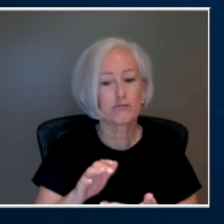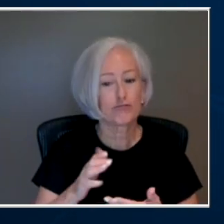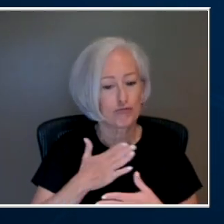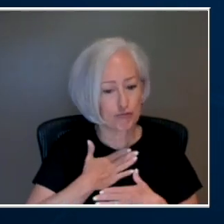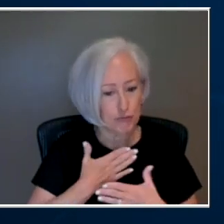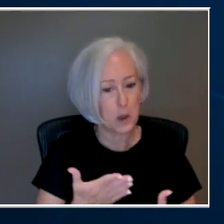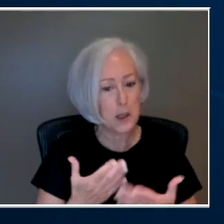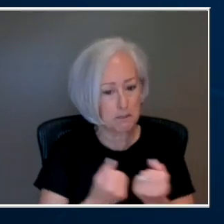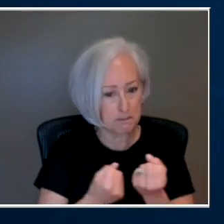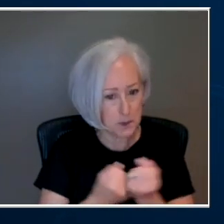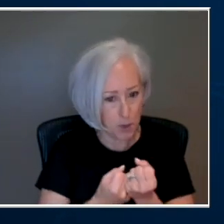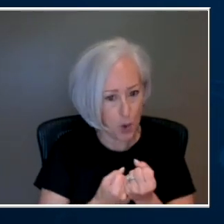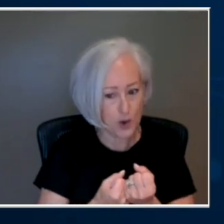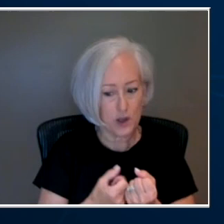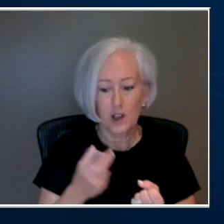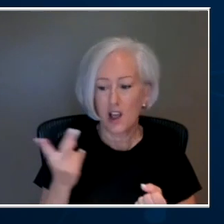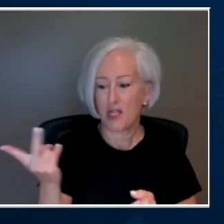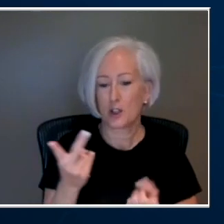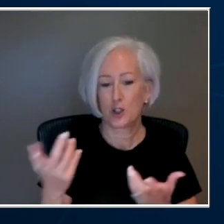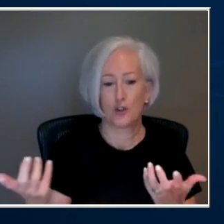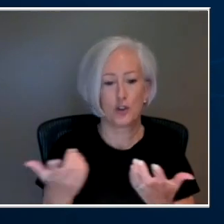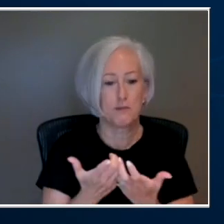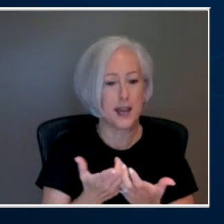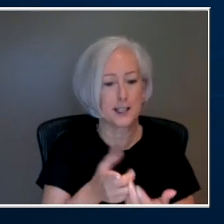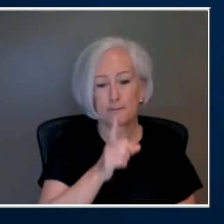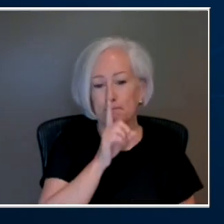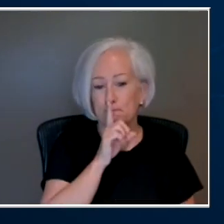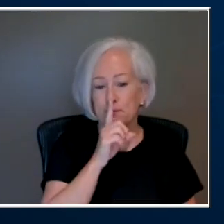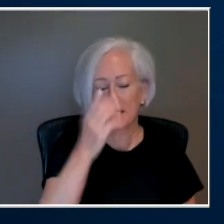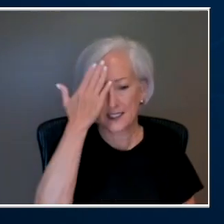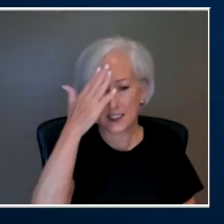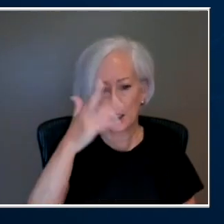you don't even know each other's names. In fact, they only tell you a gender. And so,